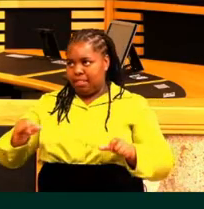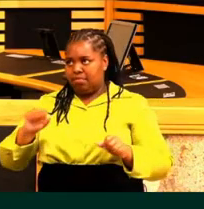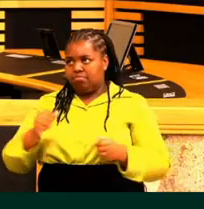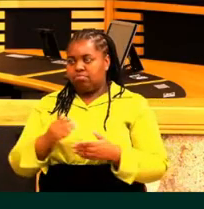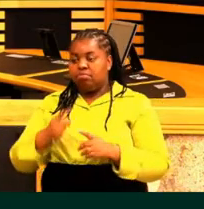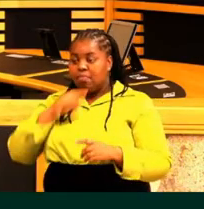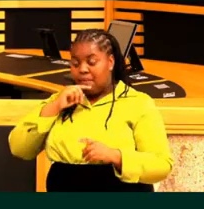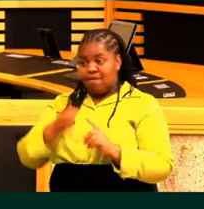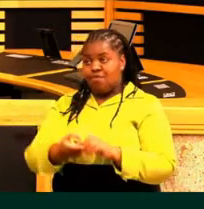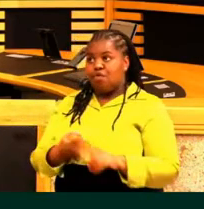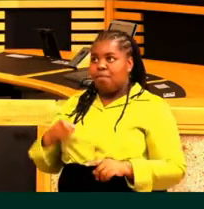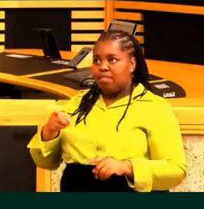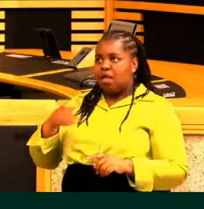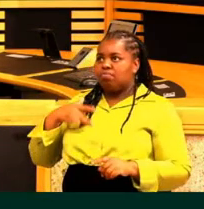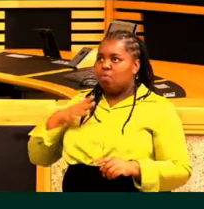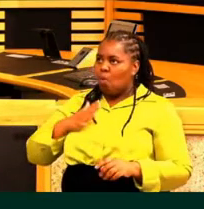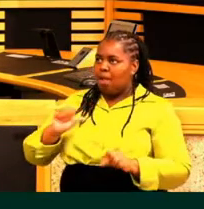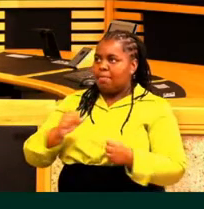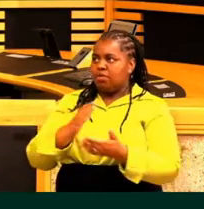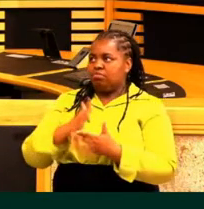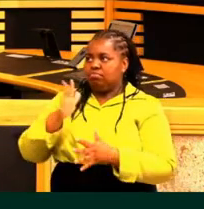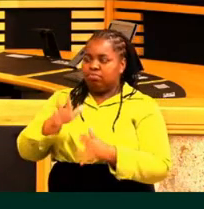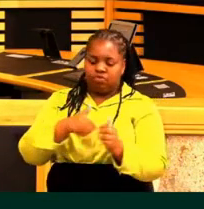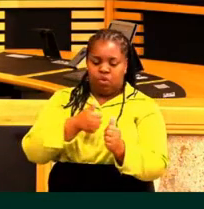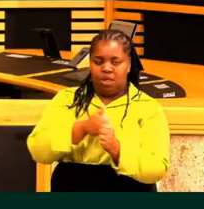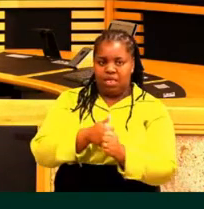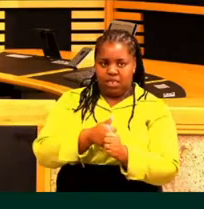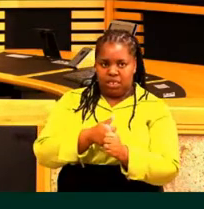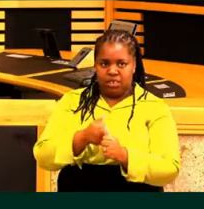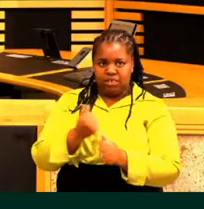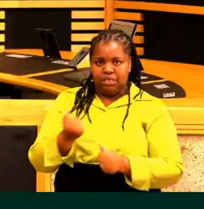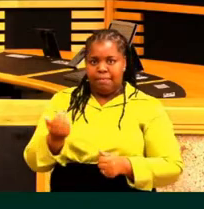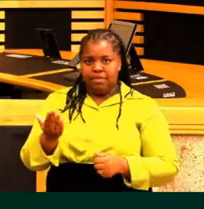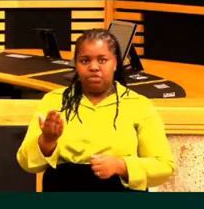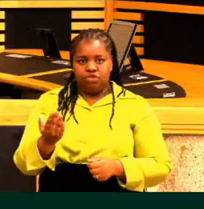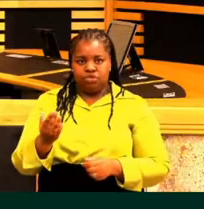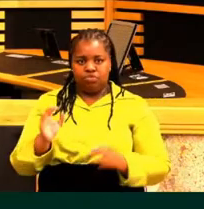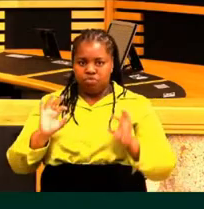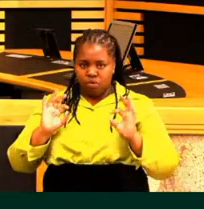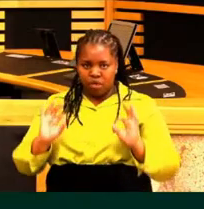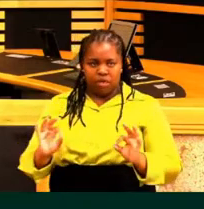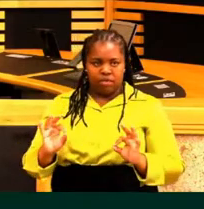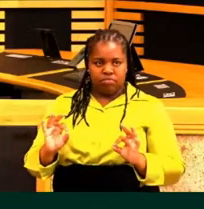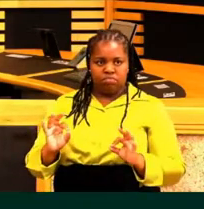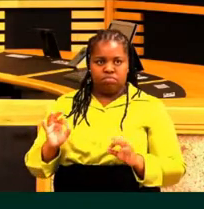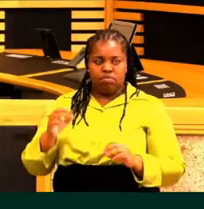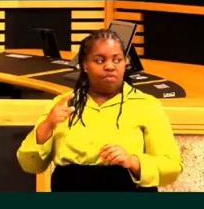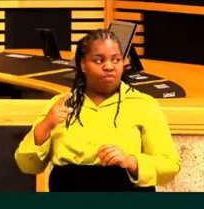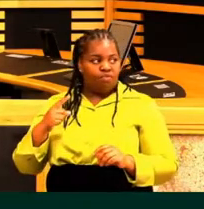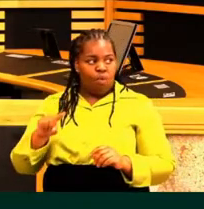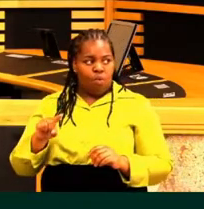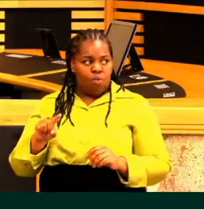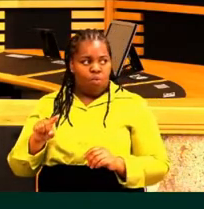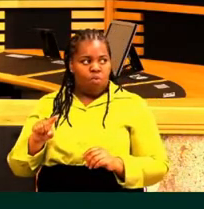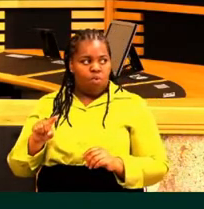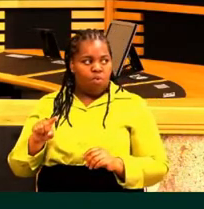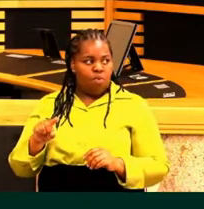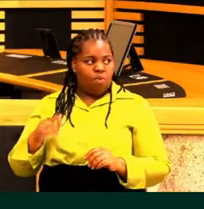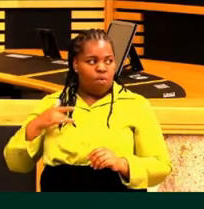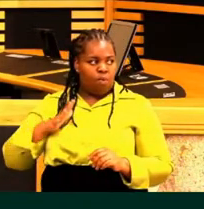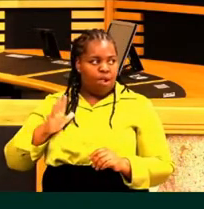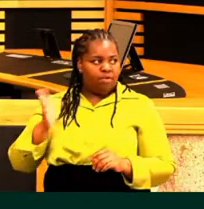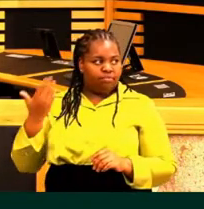from that we would like to make the following submissions inspired by the great German philosopher Karl Marx who once